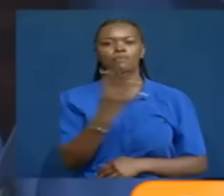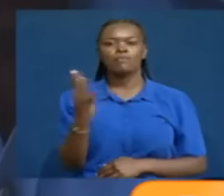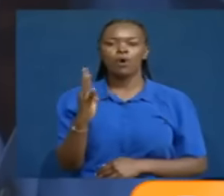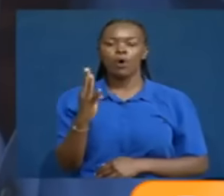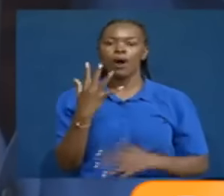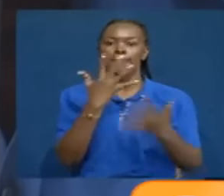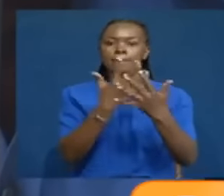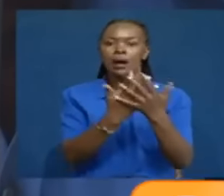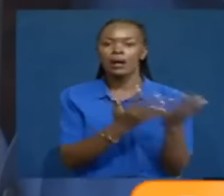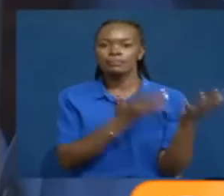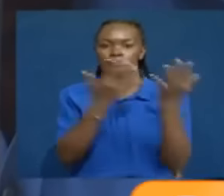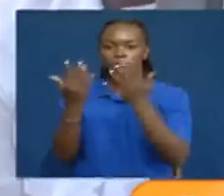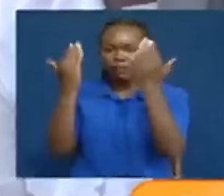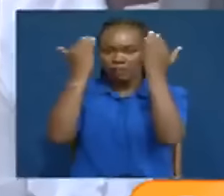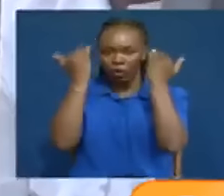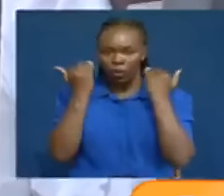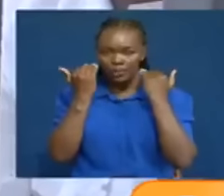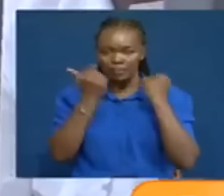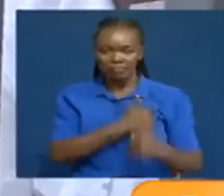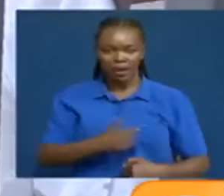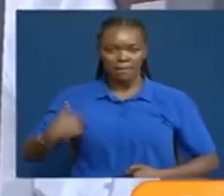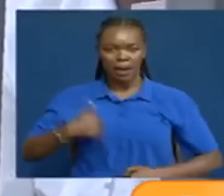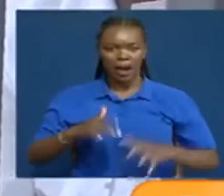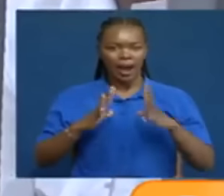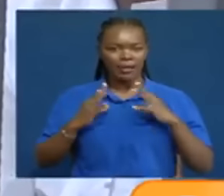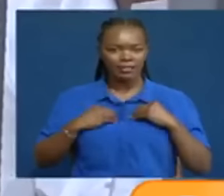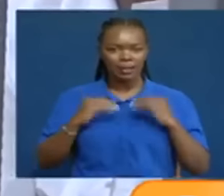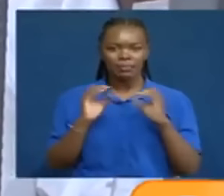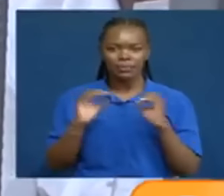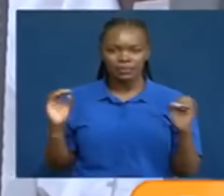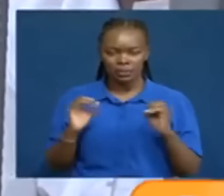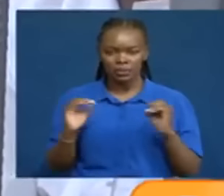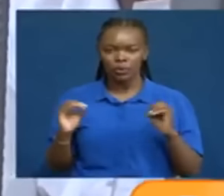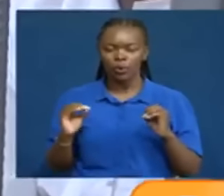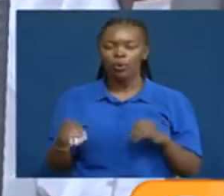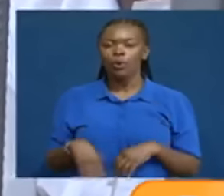where they denied the charges before Shanzu Senior Resident Magistrate